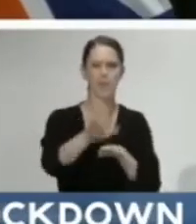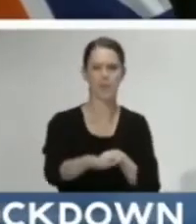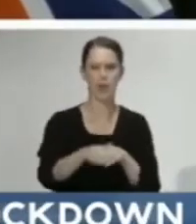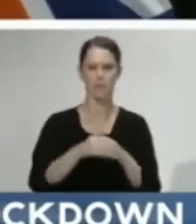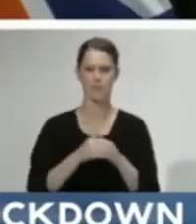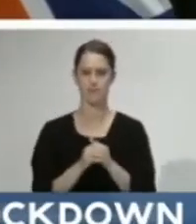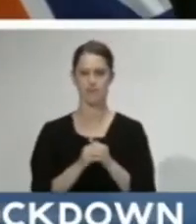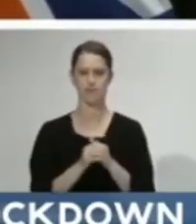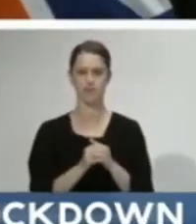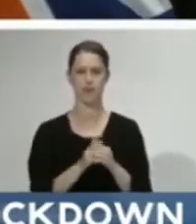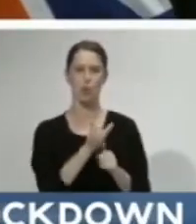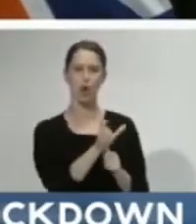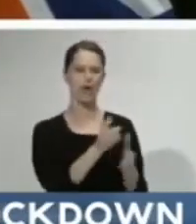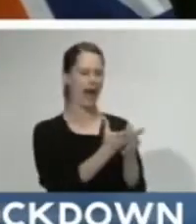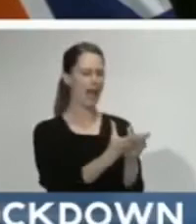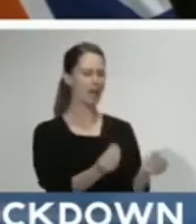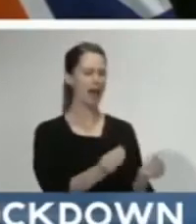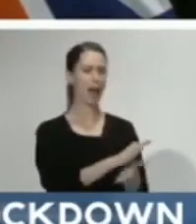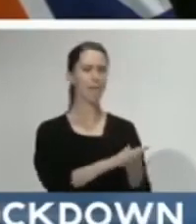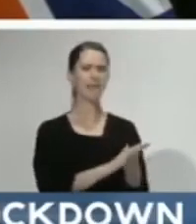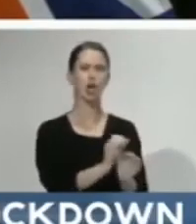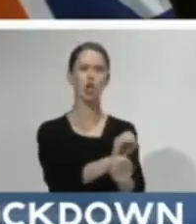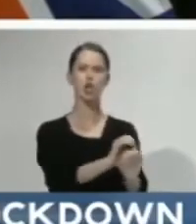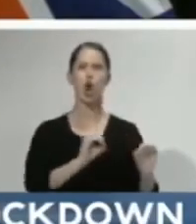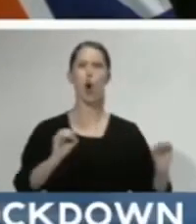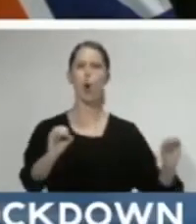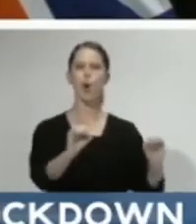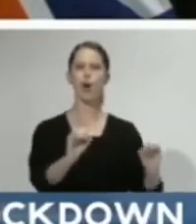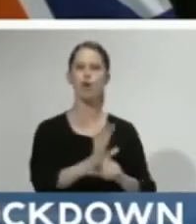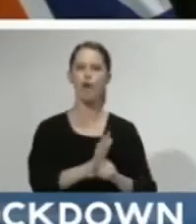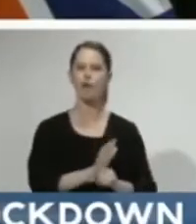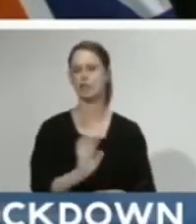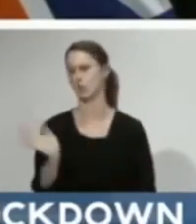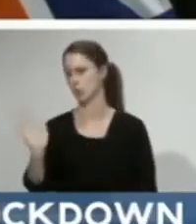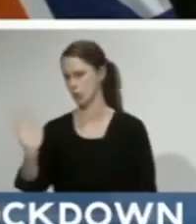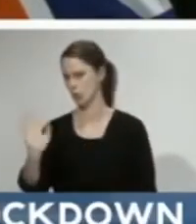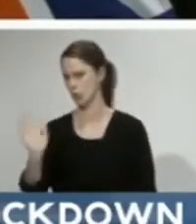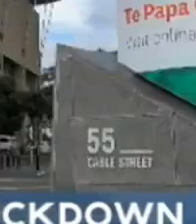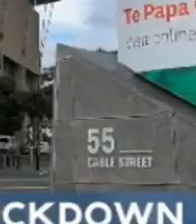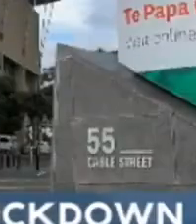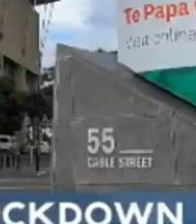Elimination doesn't mean zero cases. It means